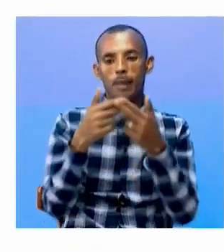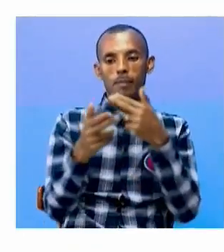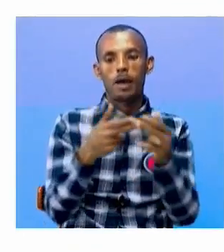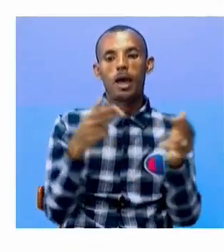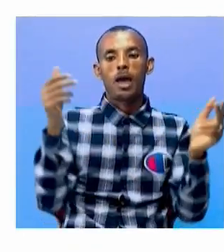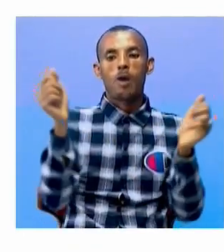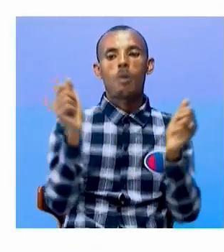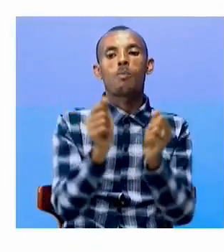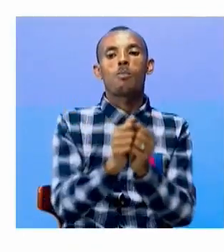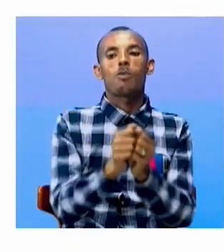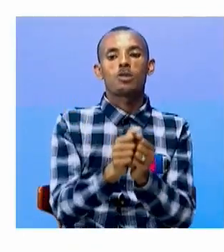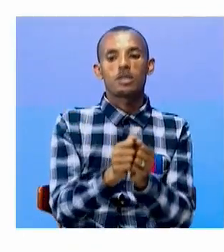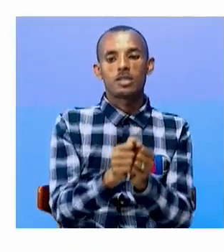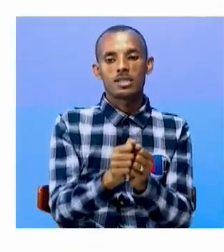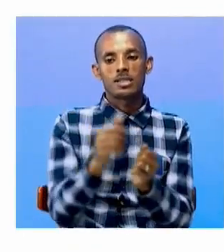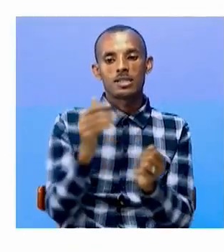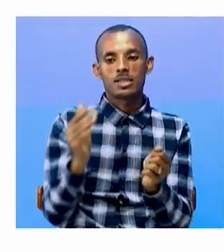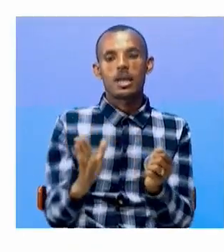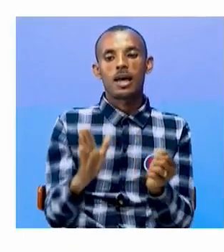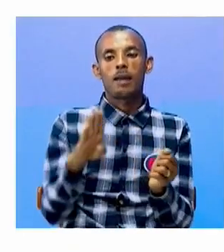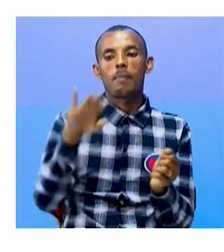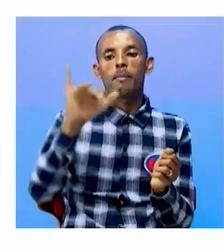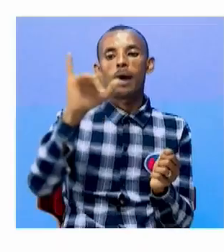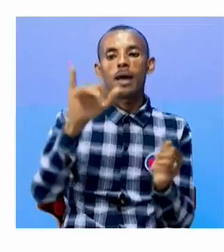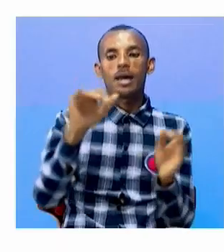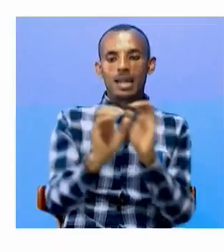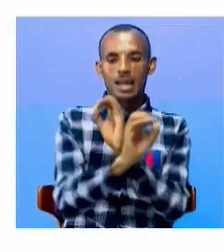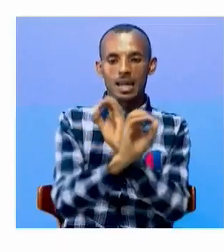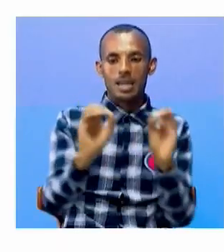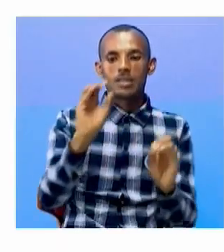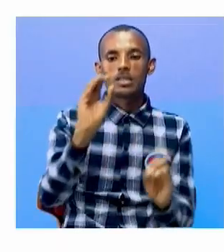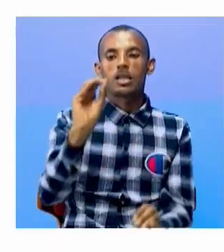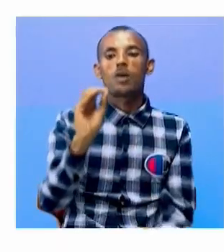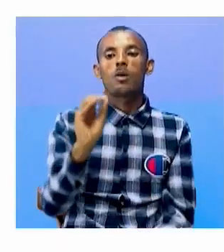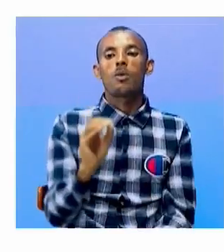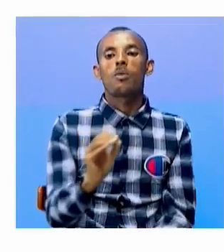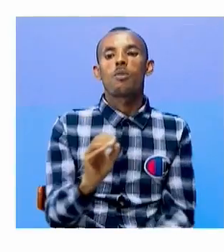by same number, C non-zero number,